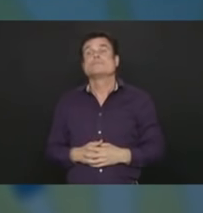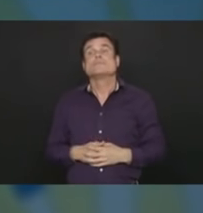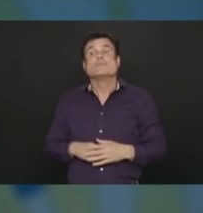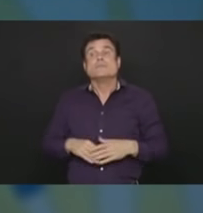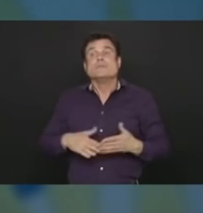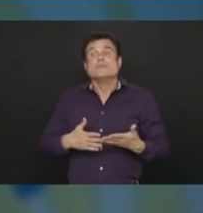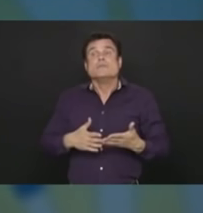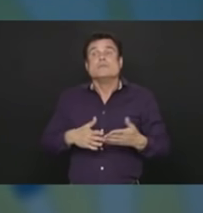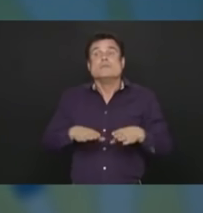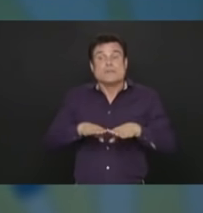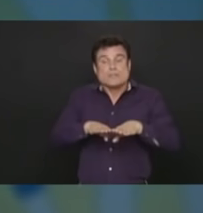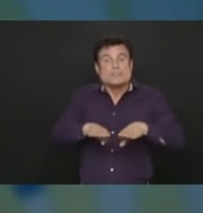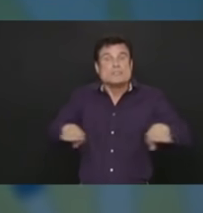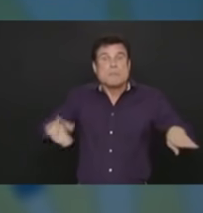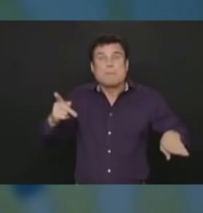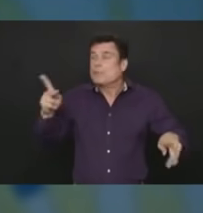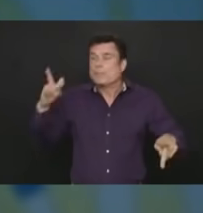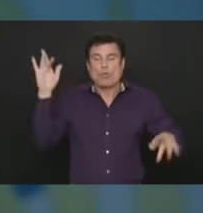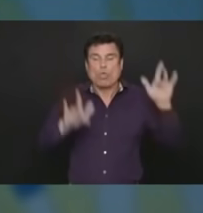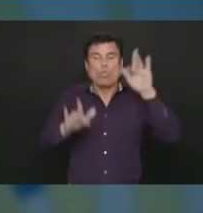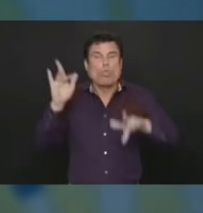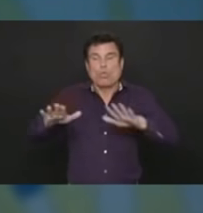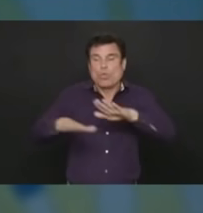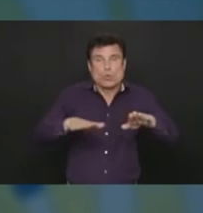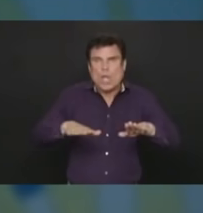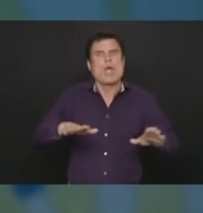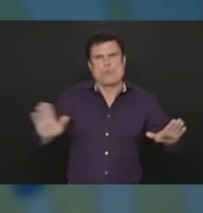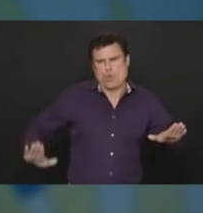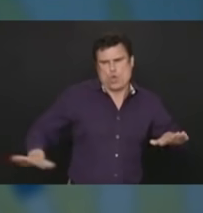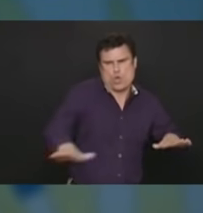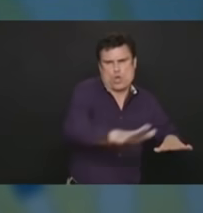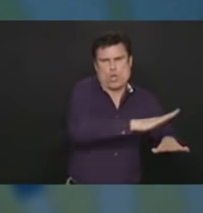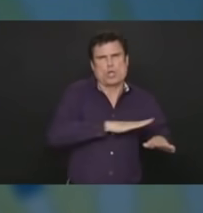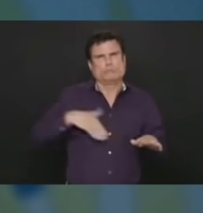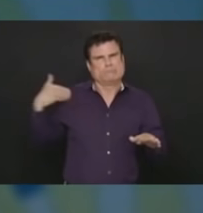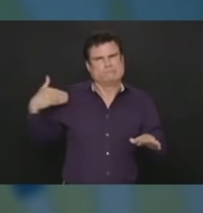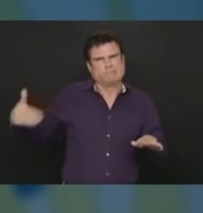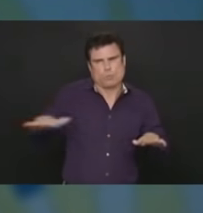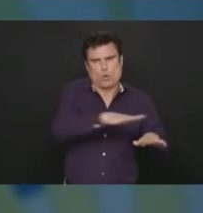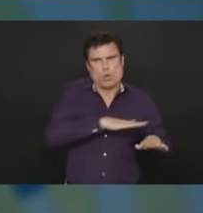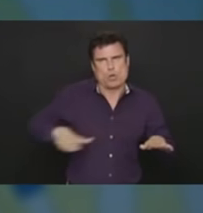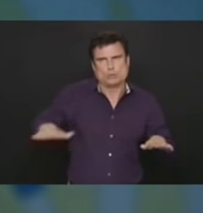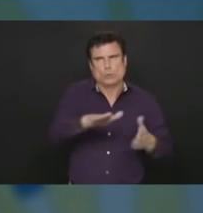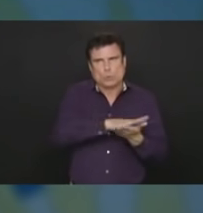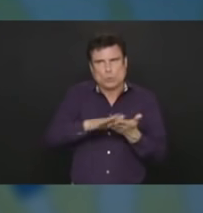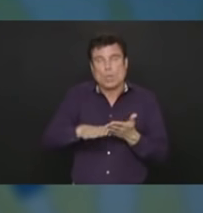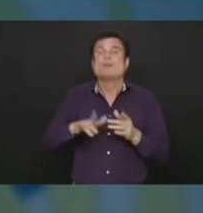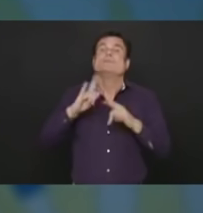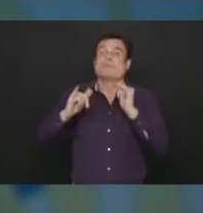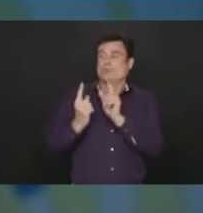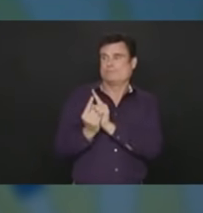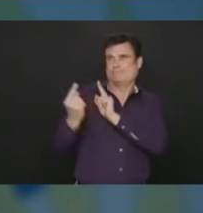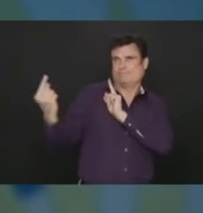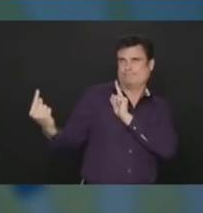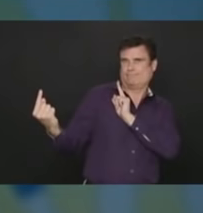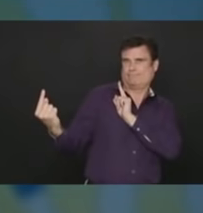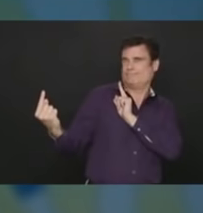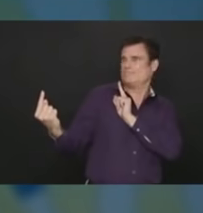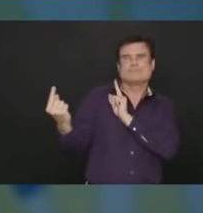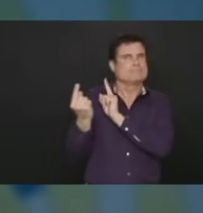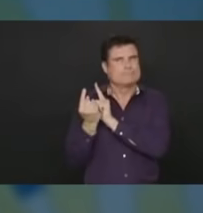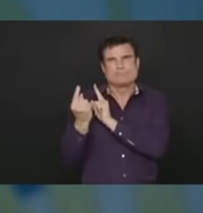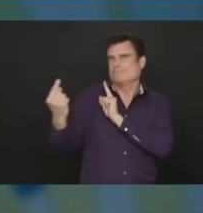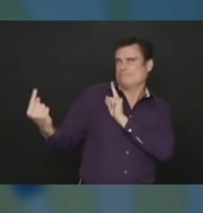make sure that this can happen in all of our lives and in all of our businesses, in all of our recreation